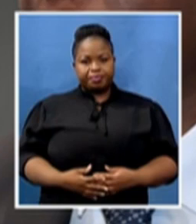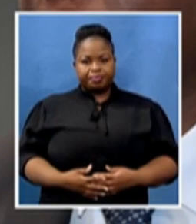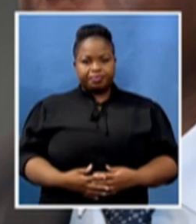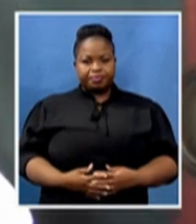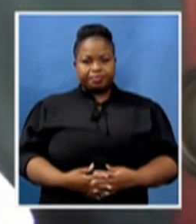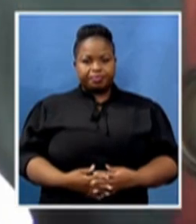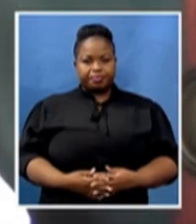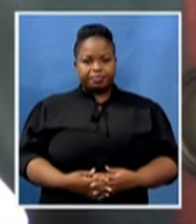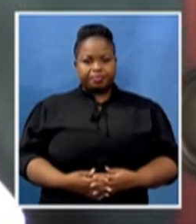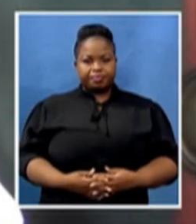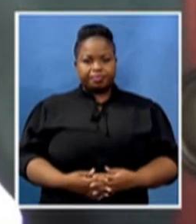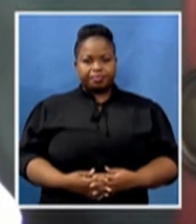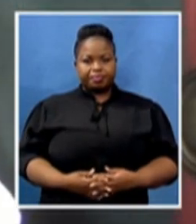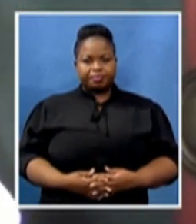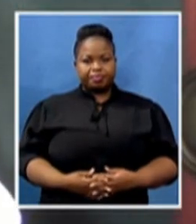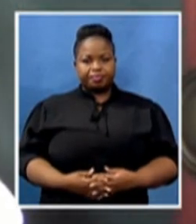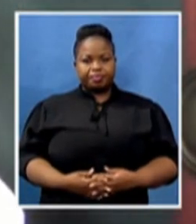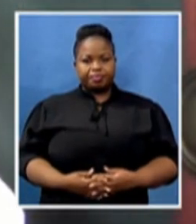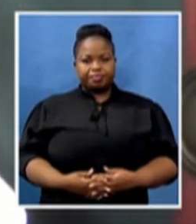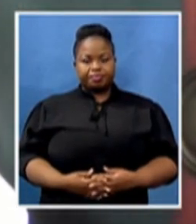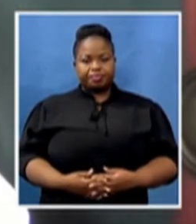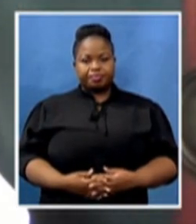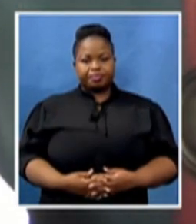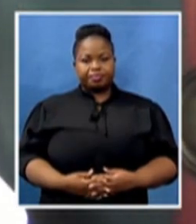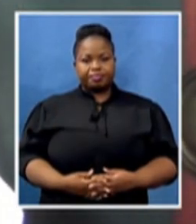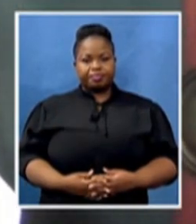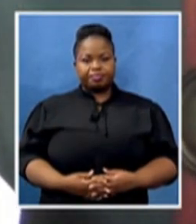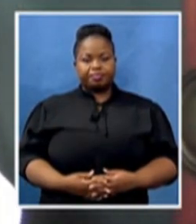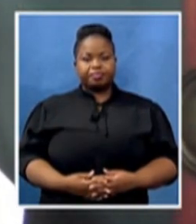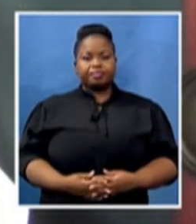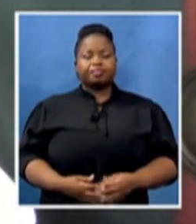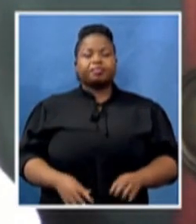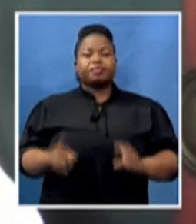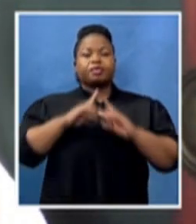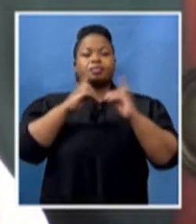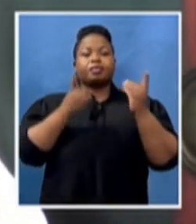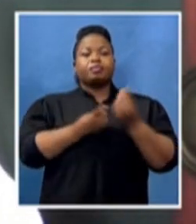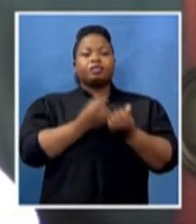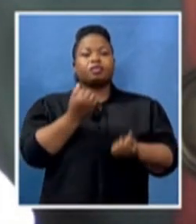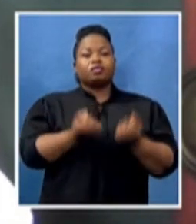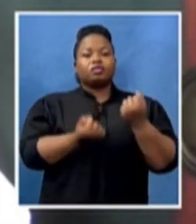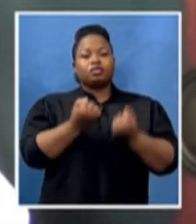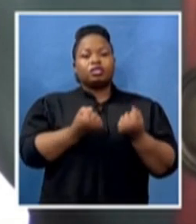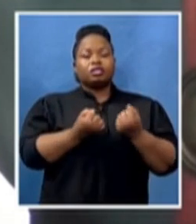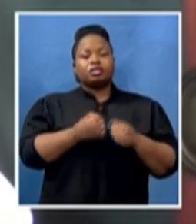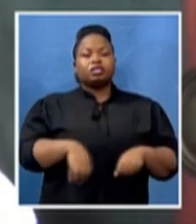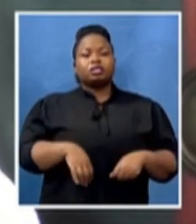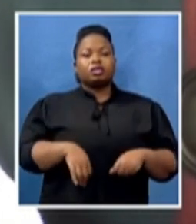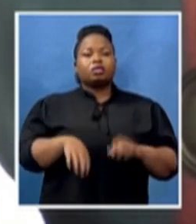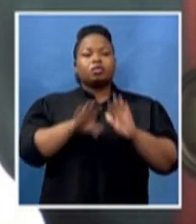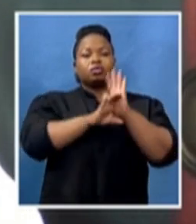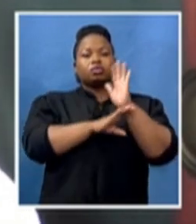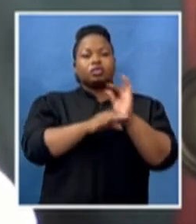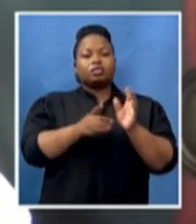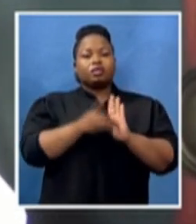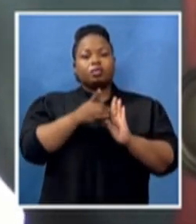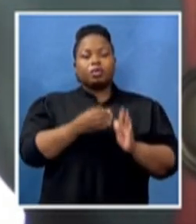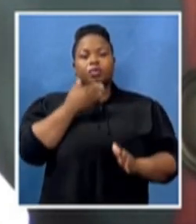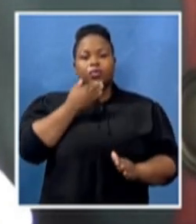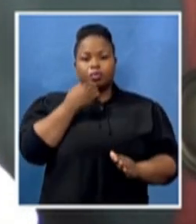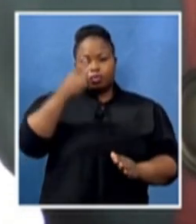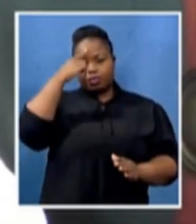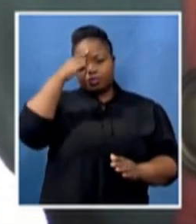Of Justice and Constitutional Development, Mr. Ronald Lamola, the alumni of Morris Isaacson High School